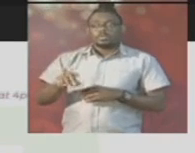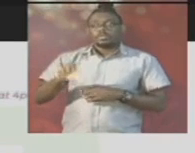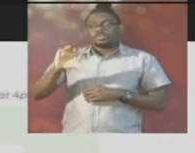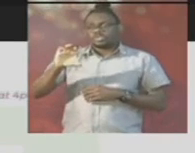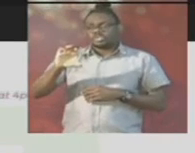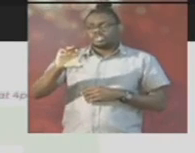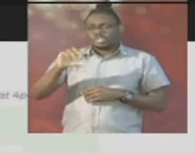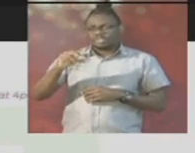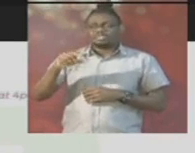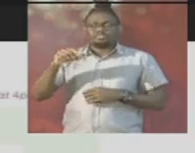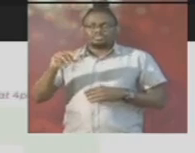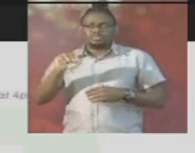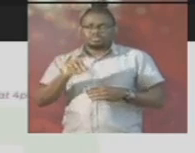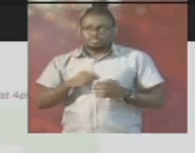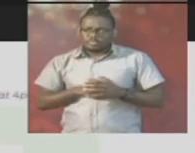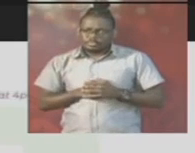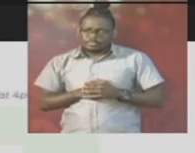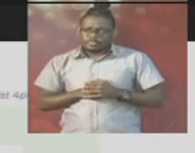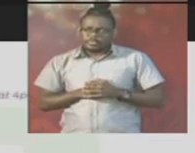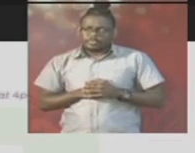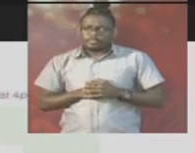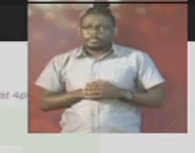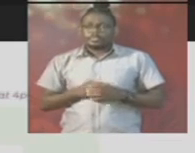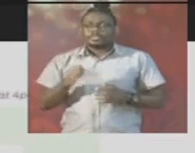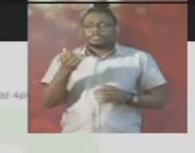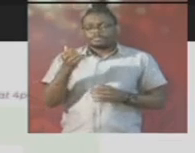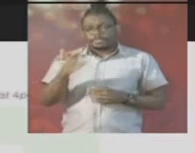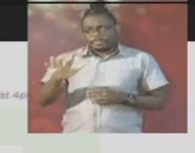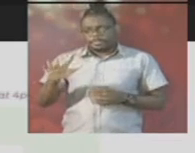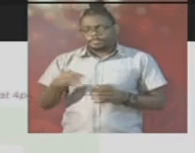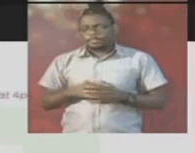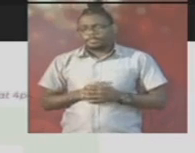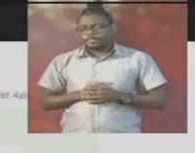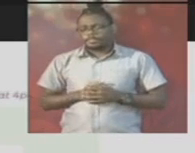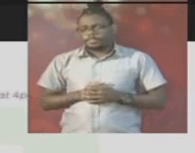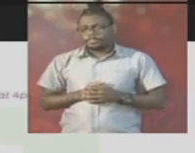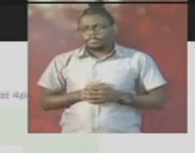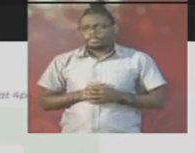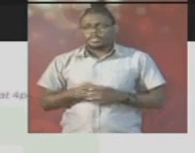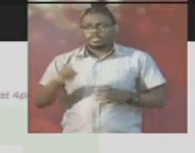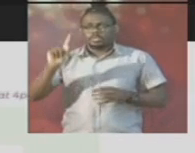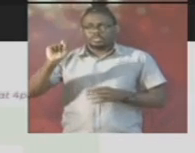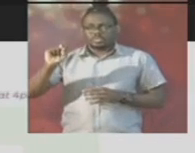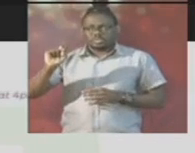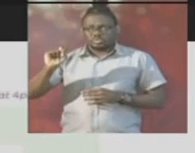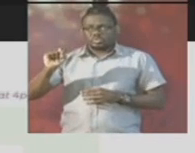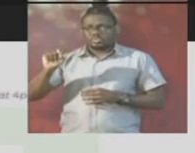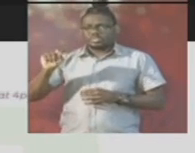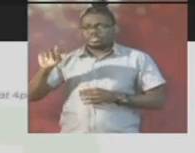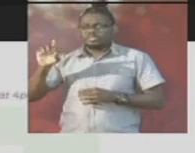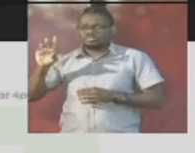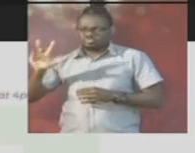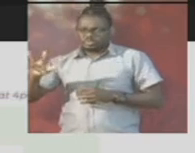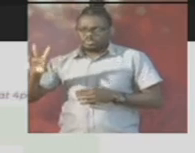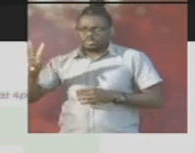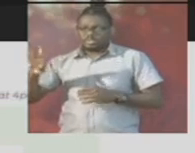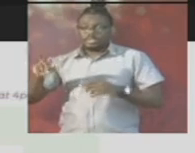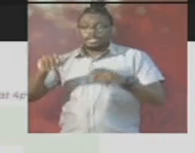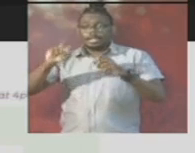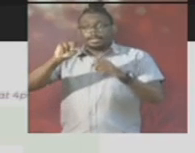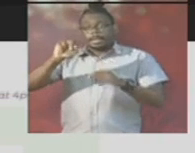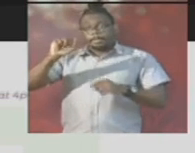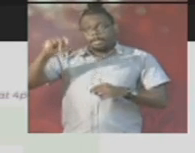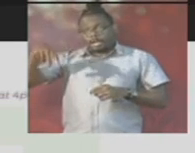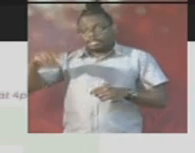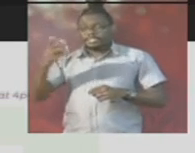15, Cara Suites, 17, Tradewinds, 31. At the Napa, there are 16, Daybay Halls, there's